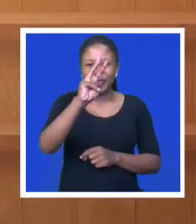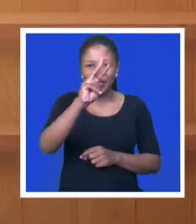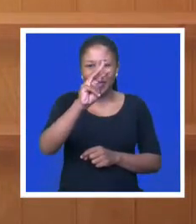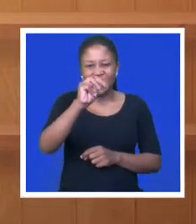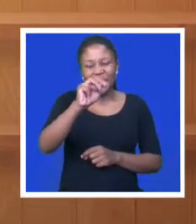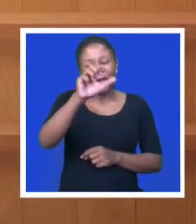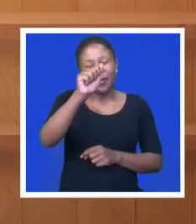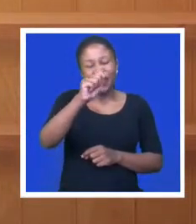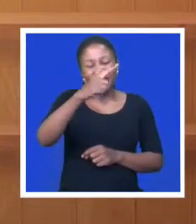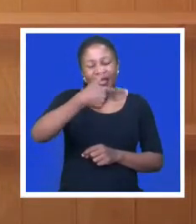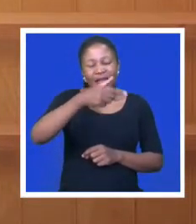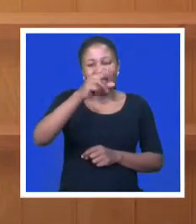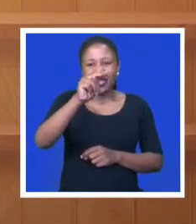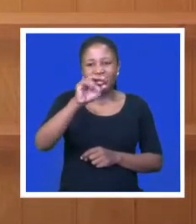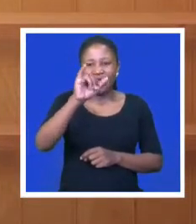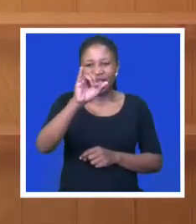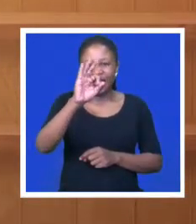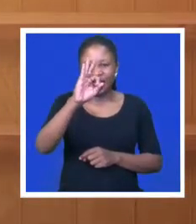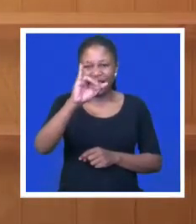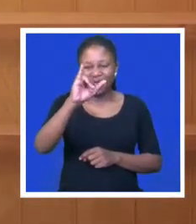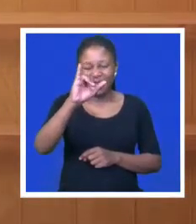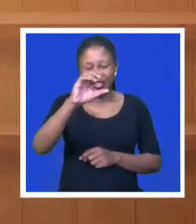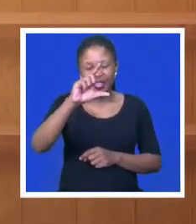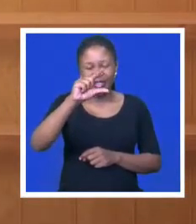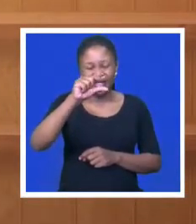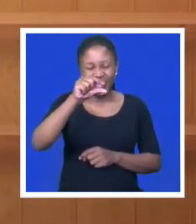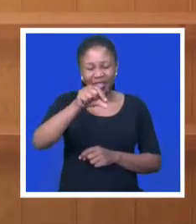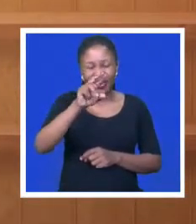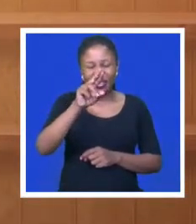verse 46 to 55.